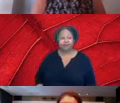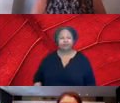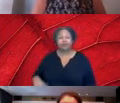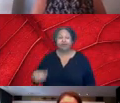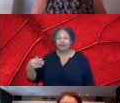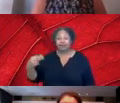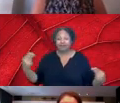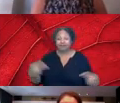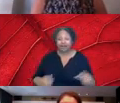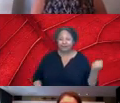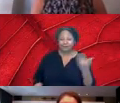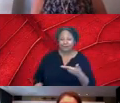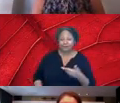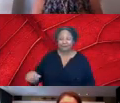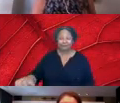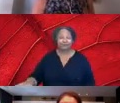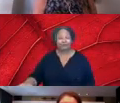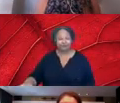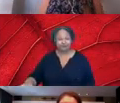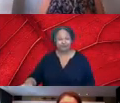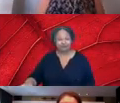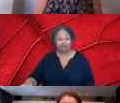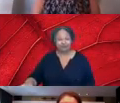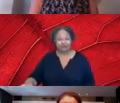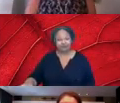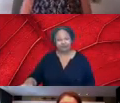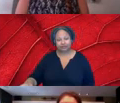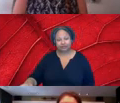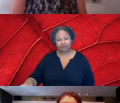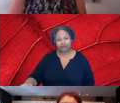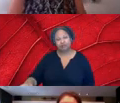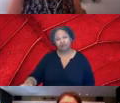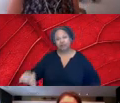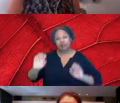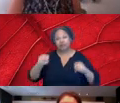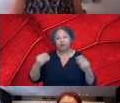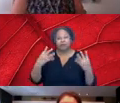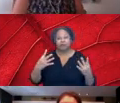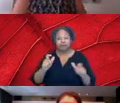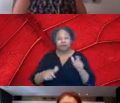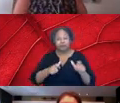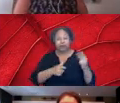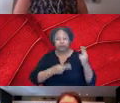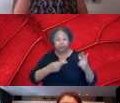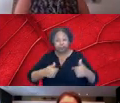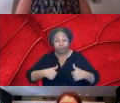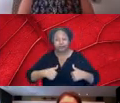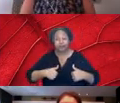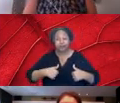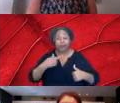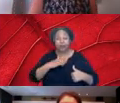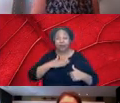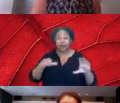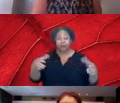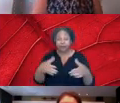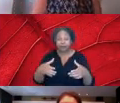All right. So can multiple people nominate me or my collective for the same award in the same year? And does it make it more